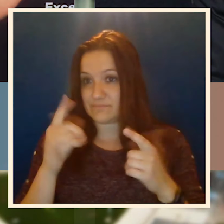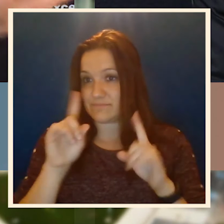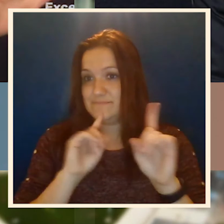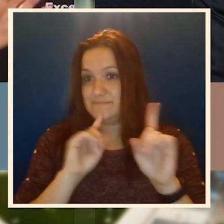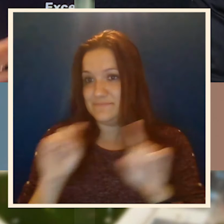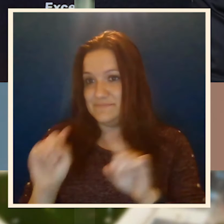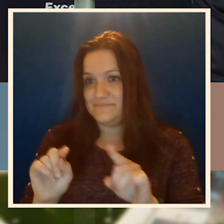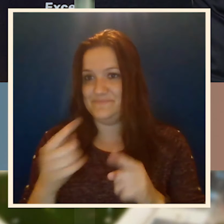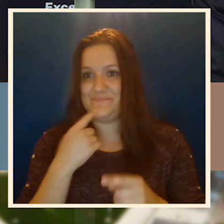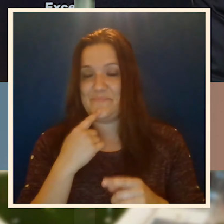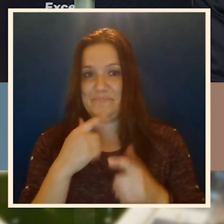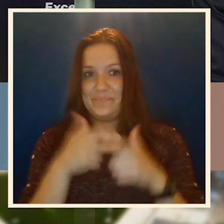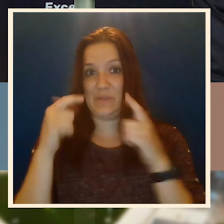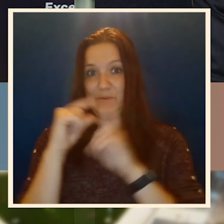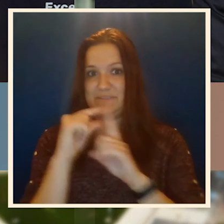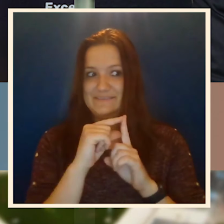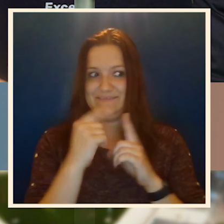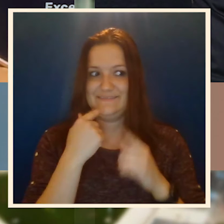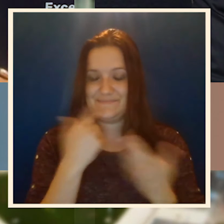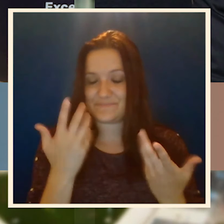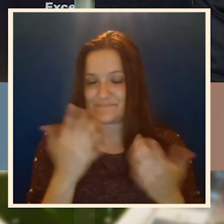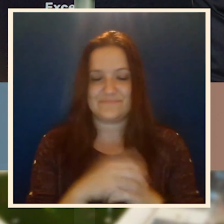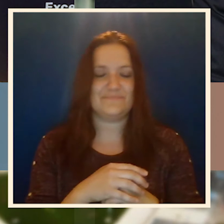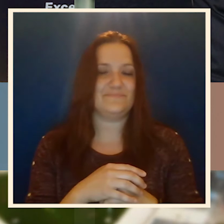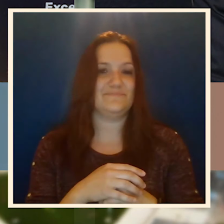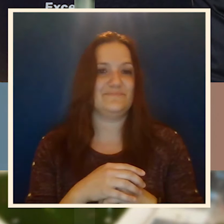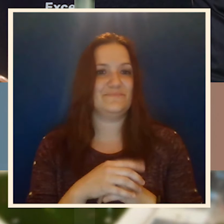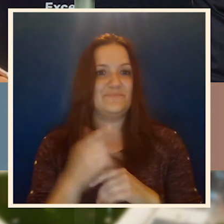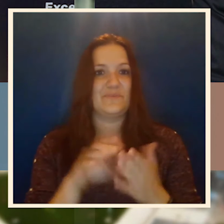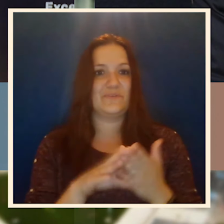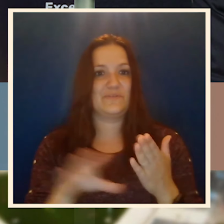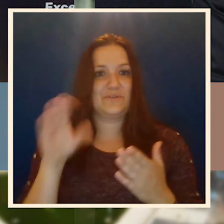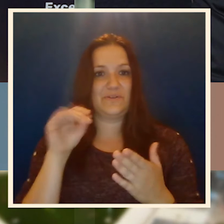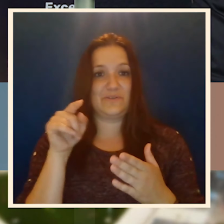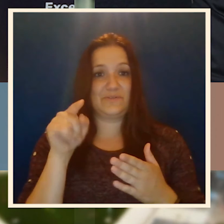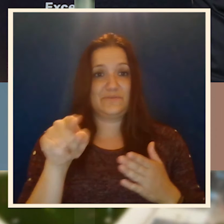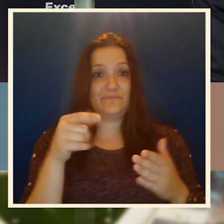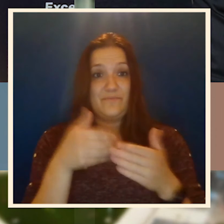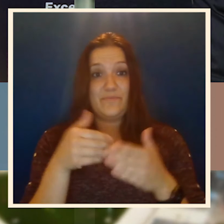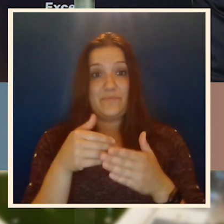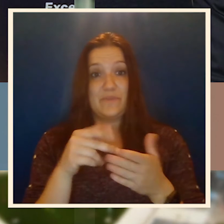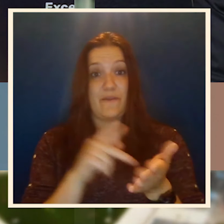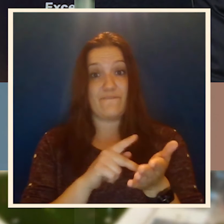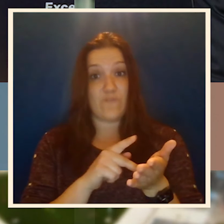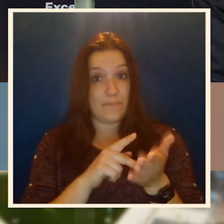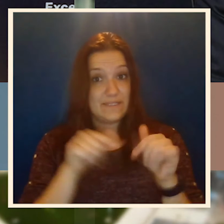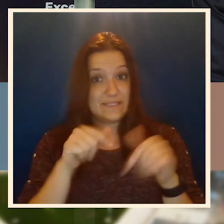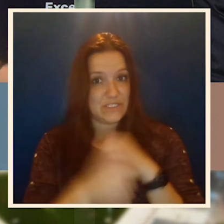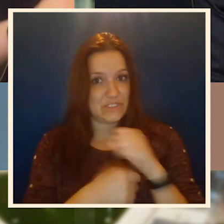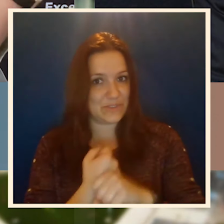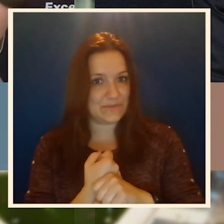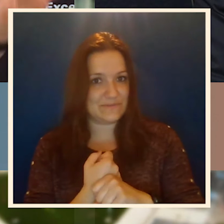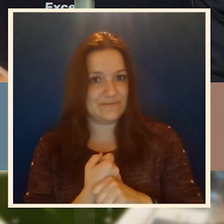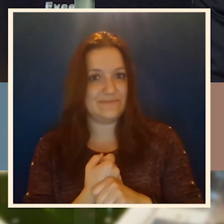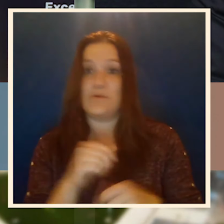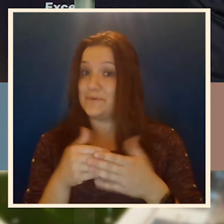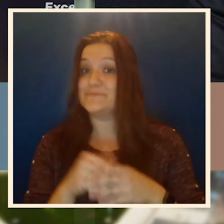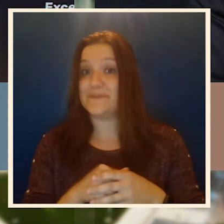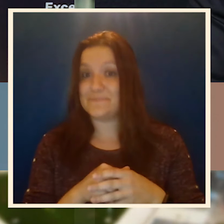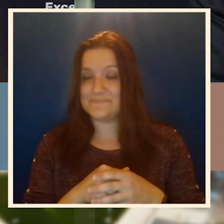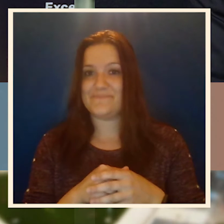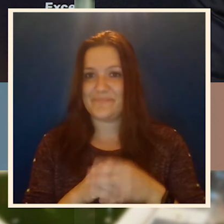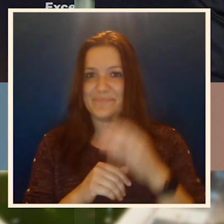little bit frazzled, but you seem to have all the answers. You can pronounce big words. And